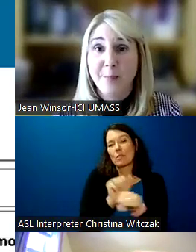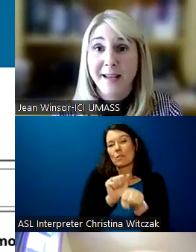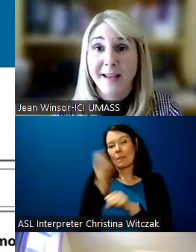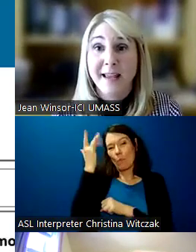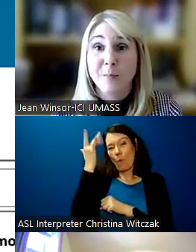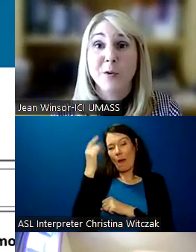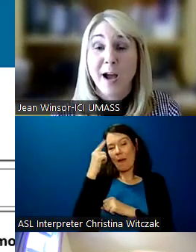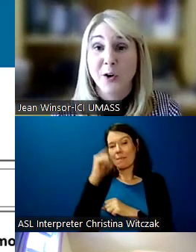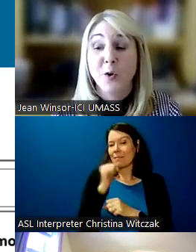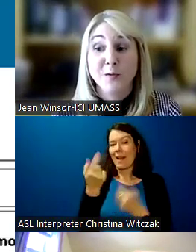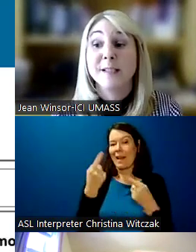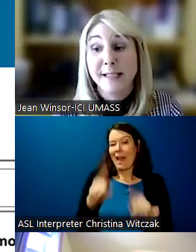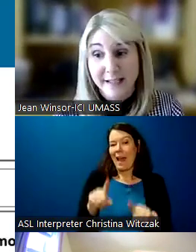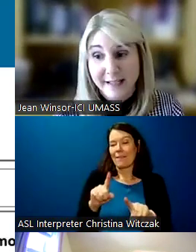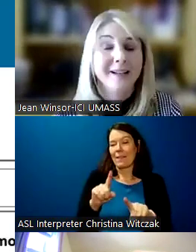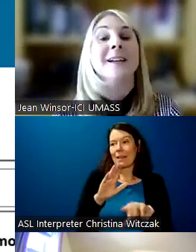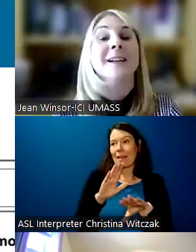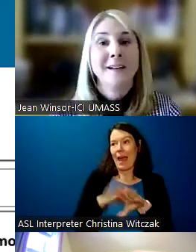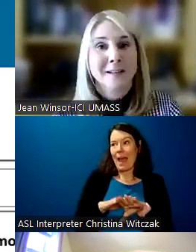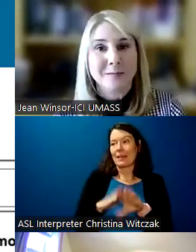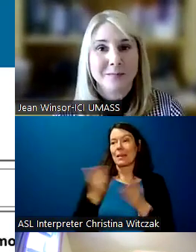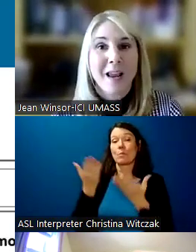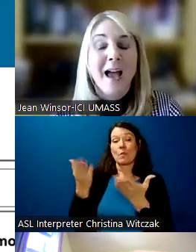not happening in a provider owned facility.